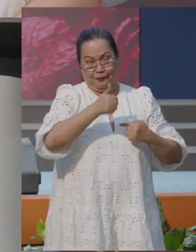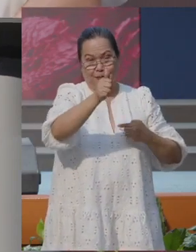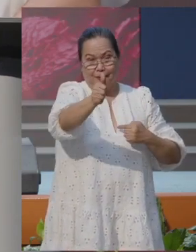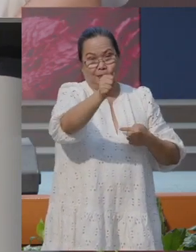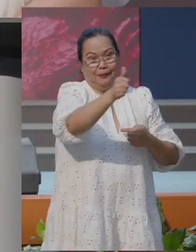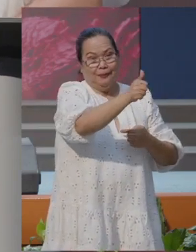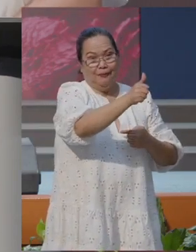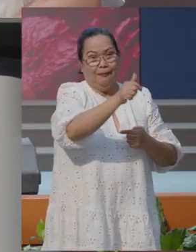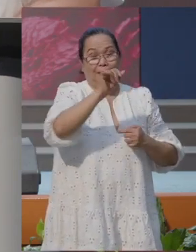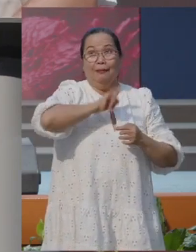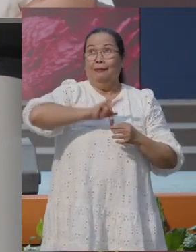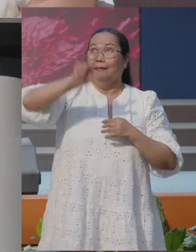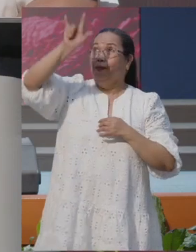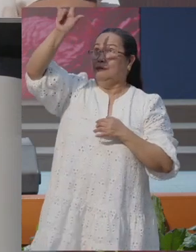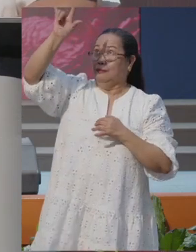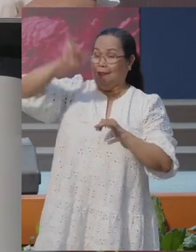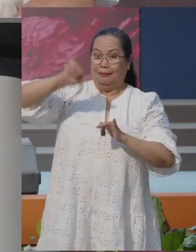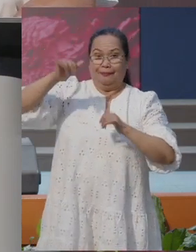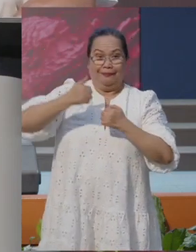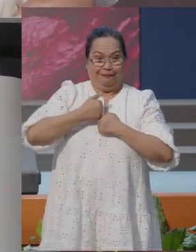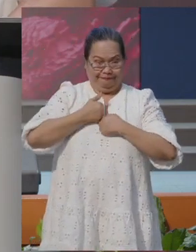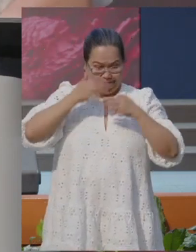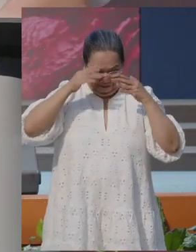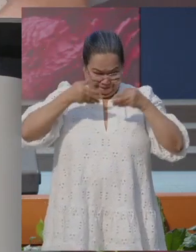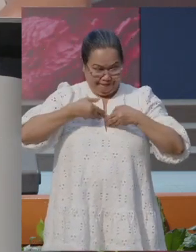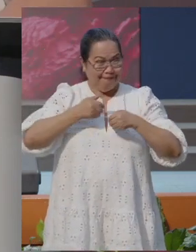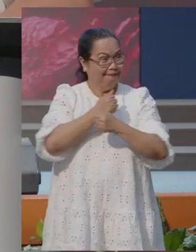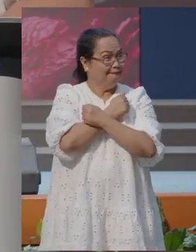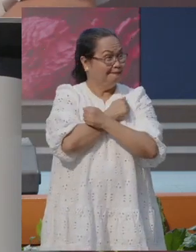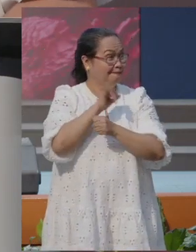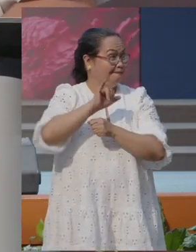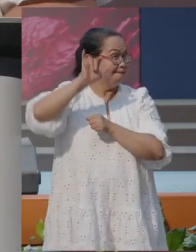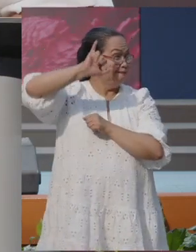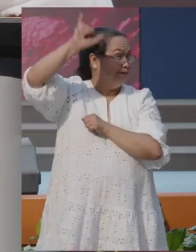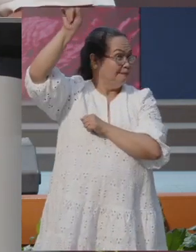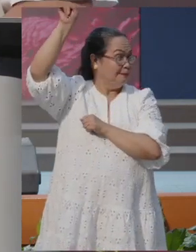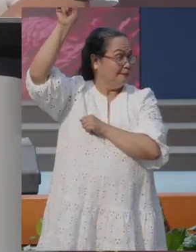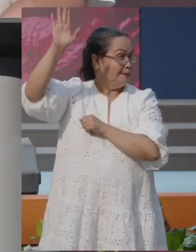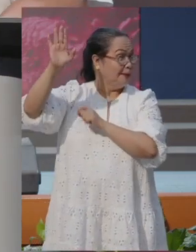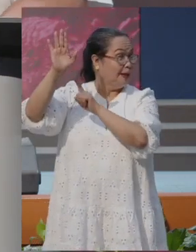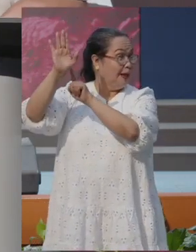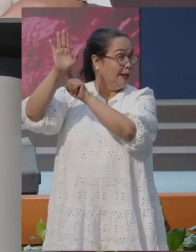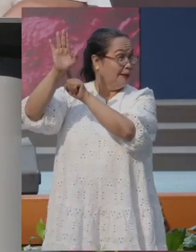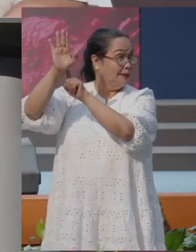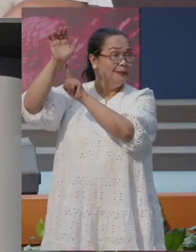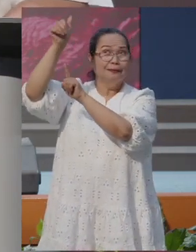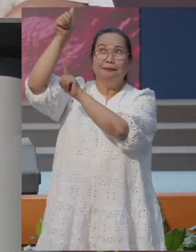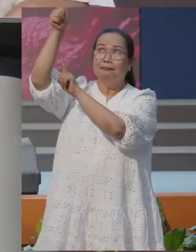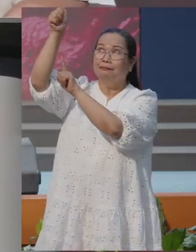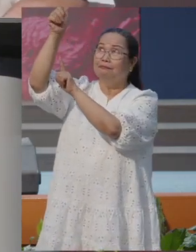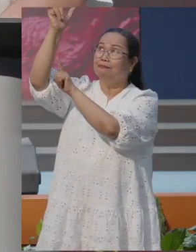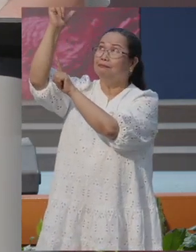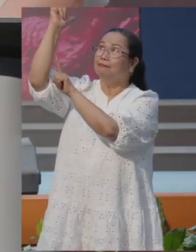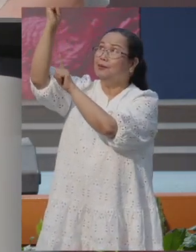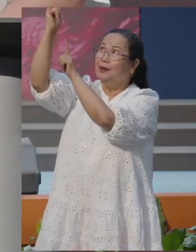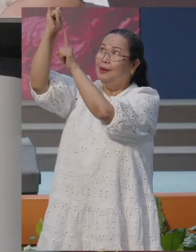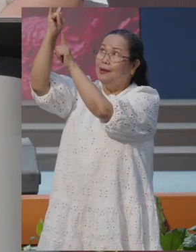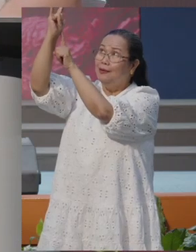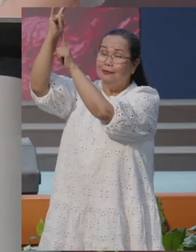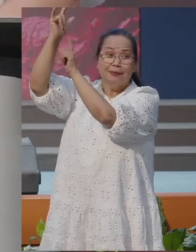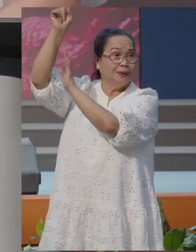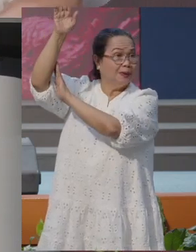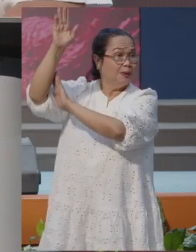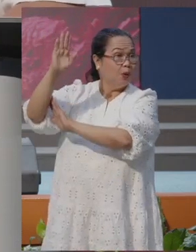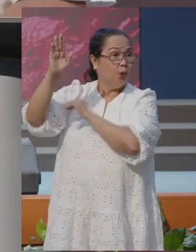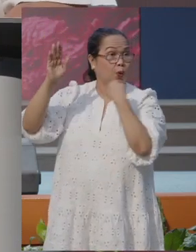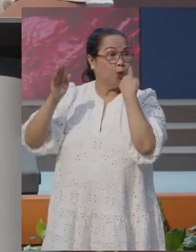your neighbor as yourself. Ang ating Diyos Ama ay pag-ibig mismo. Sa 1 John 4:8, "Anyone